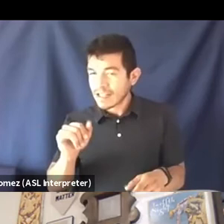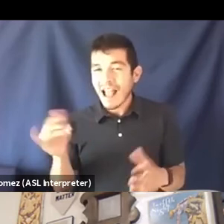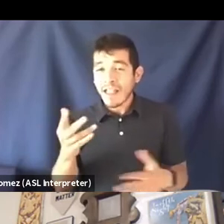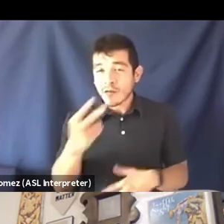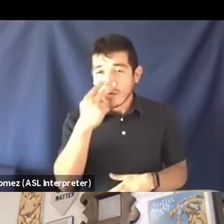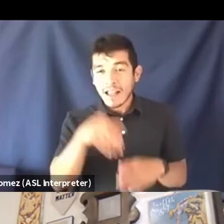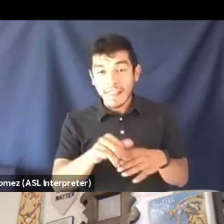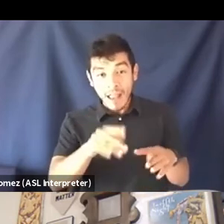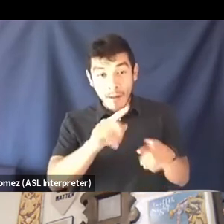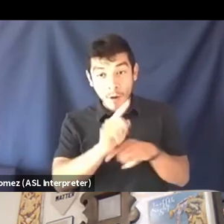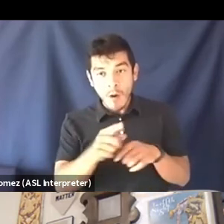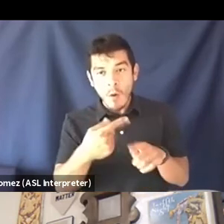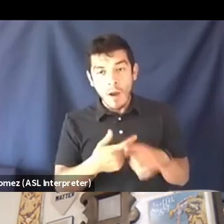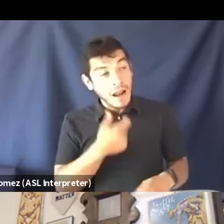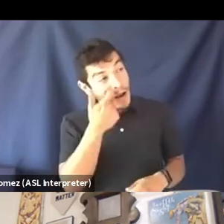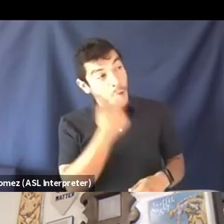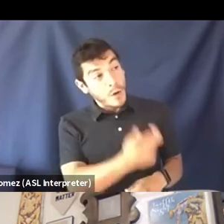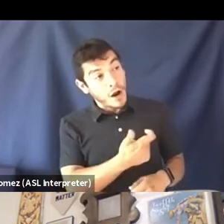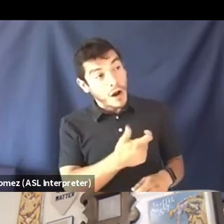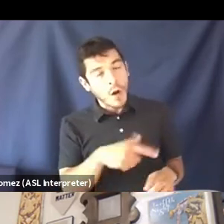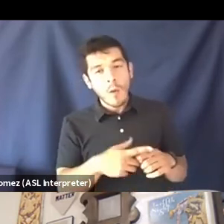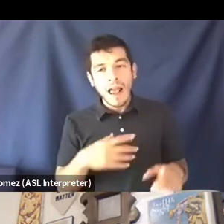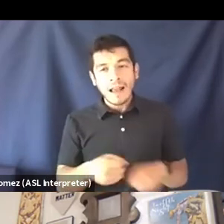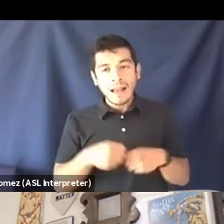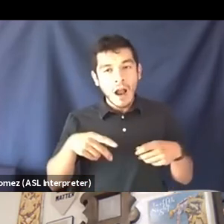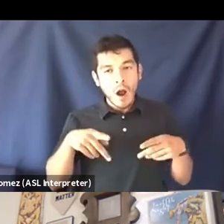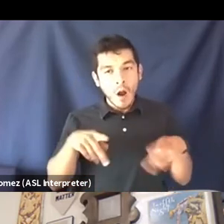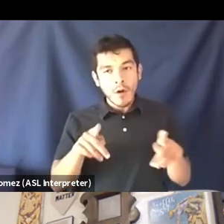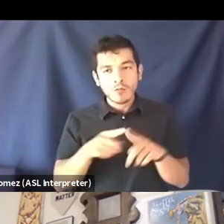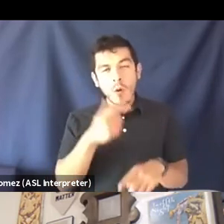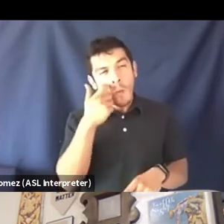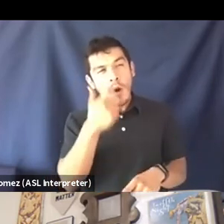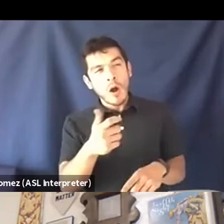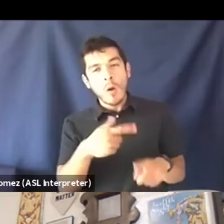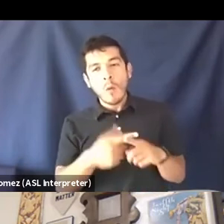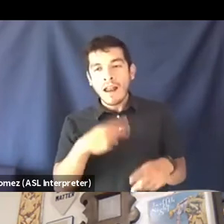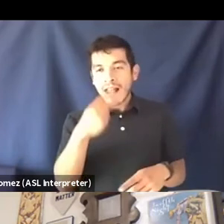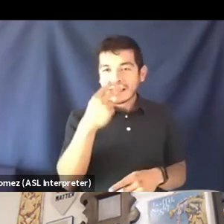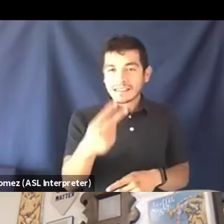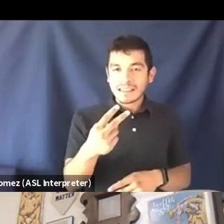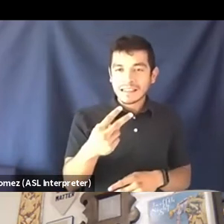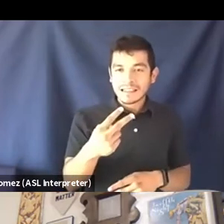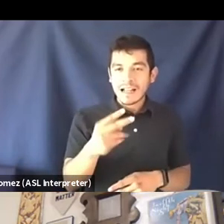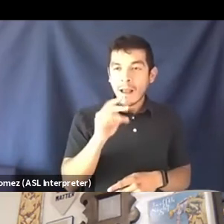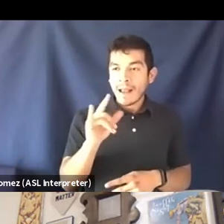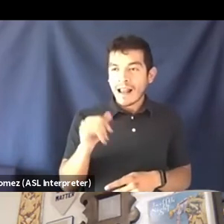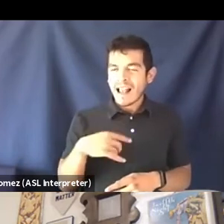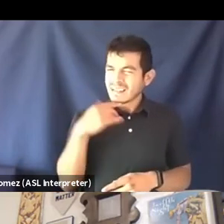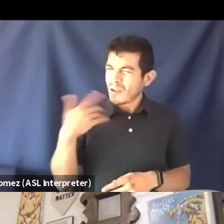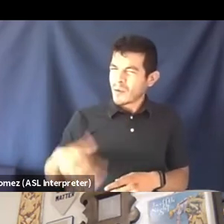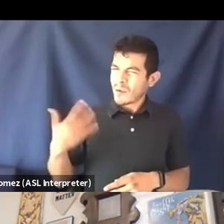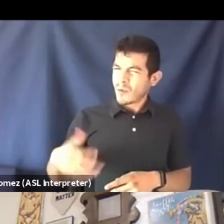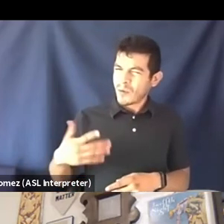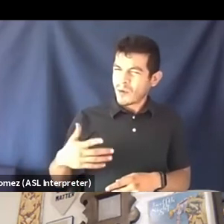me when I was watching it, when I was getting the opportunity to sit back and watch it when I seen Belly. I was like, damn, that's